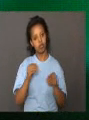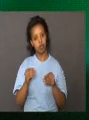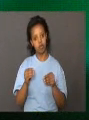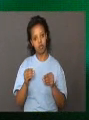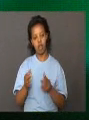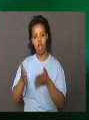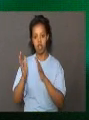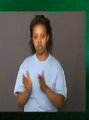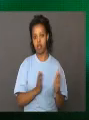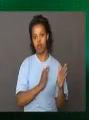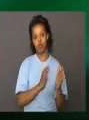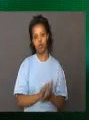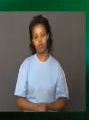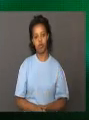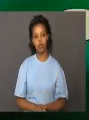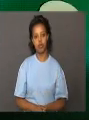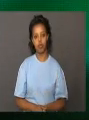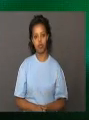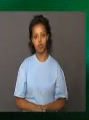Students, let's get ready.